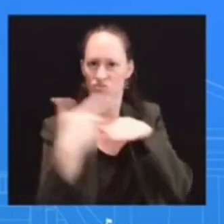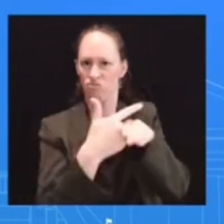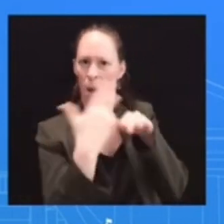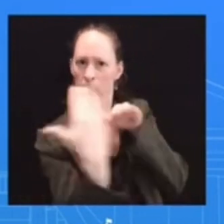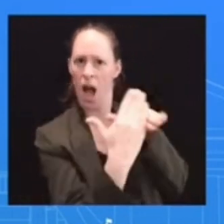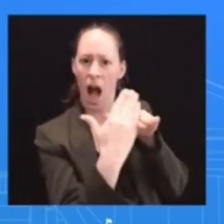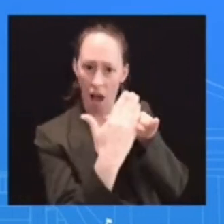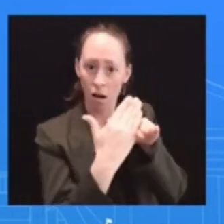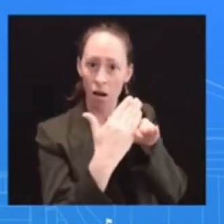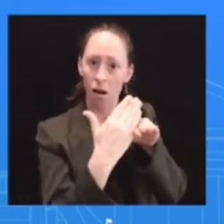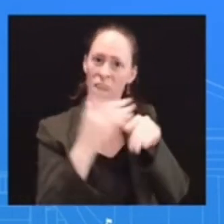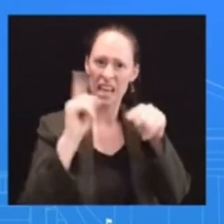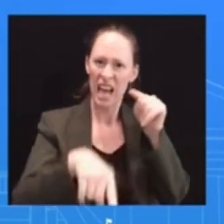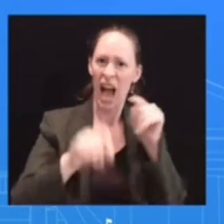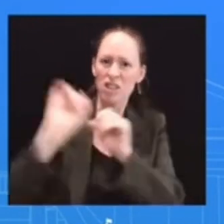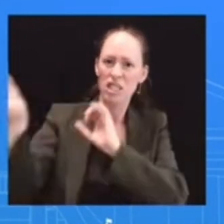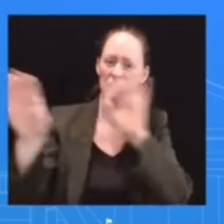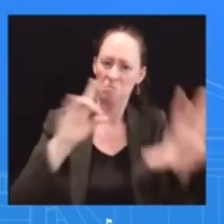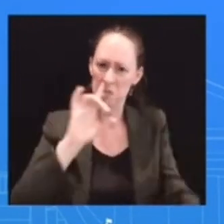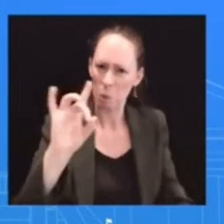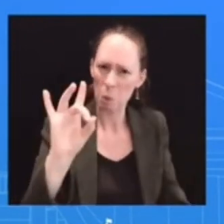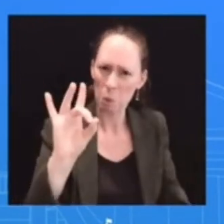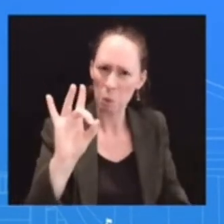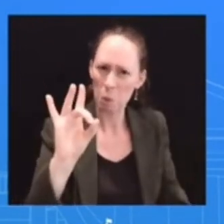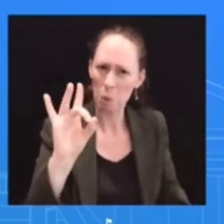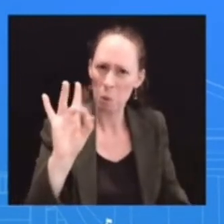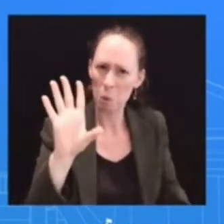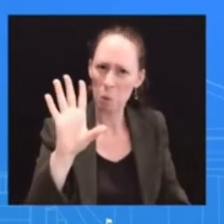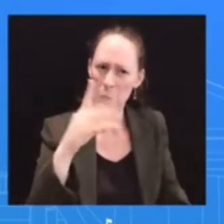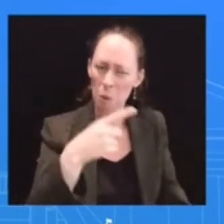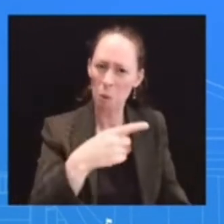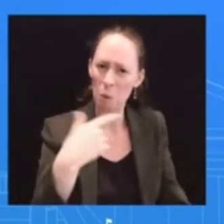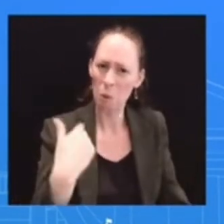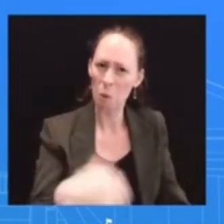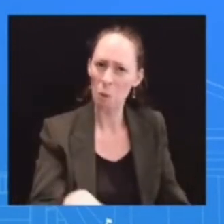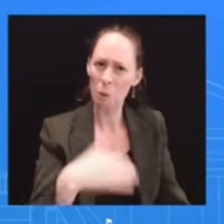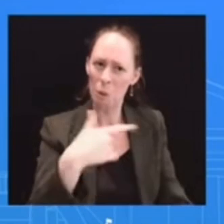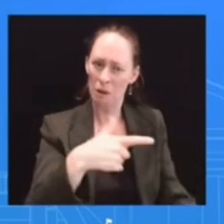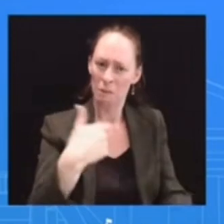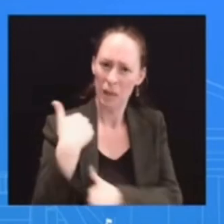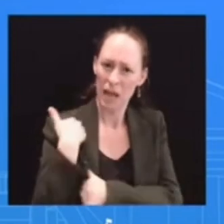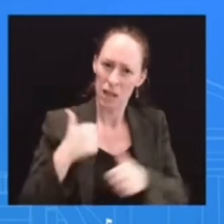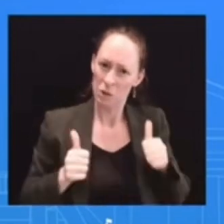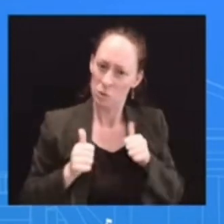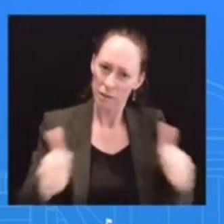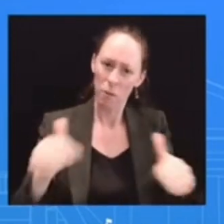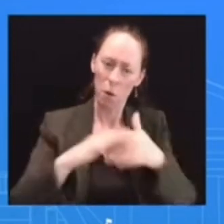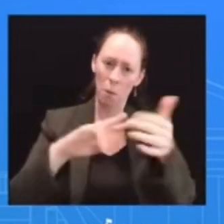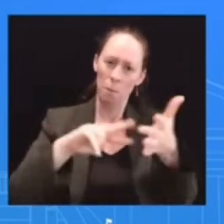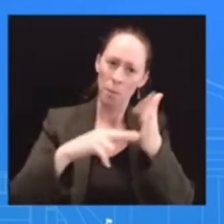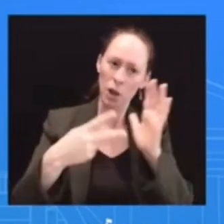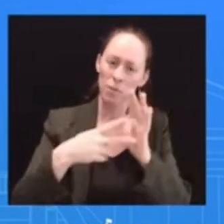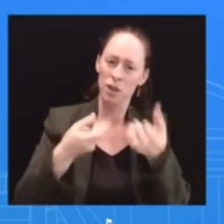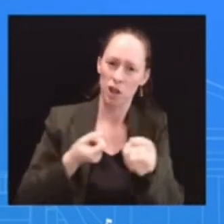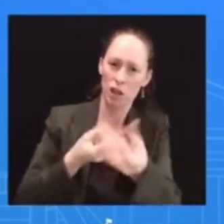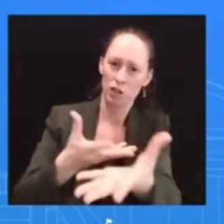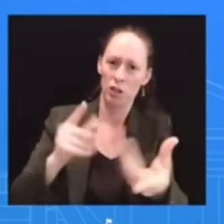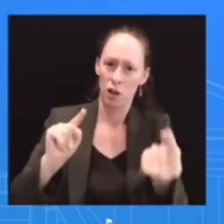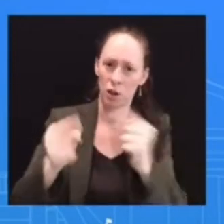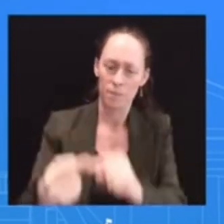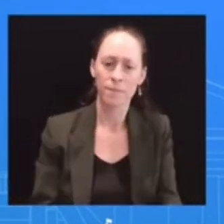aggression. Indeed, we are already seeing a spike in global wheat, corn, and soybean prices just today as a result of